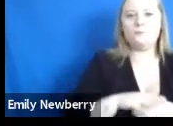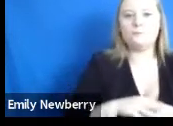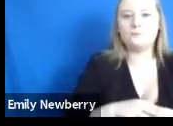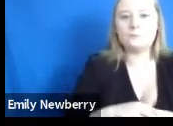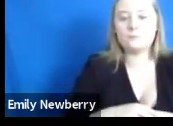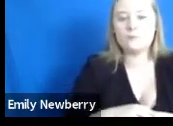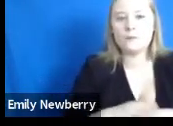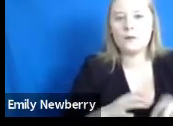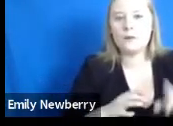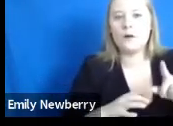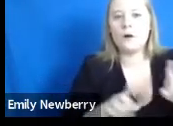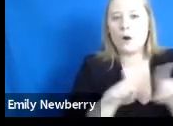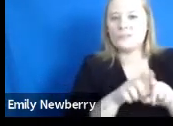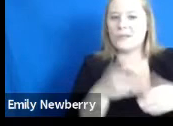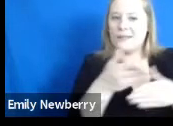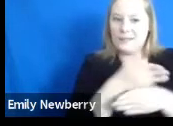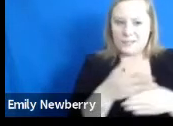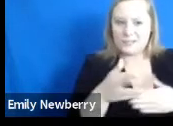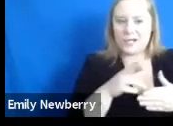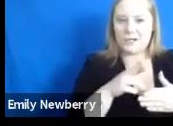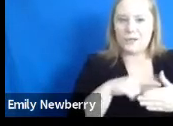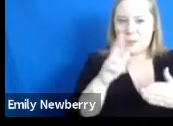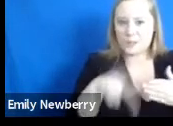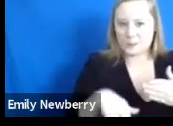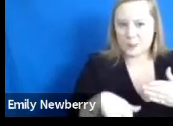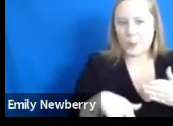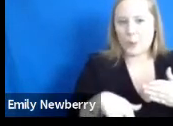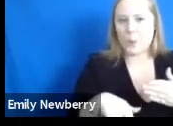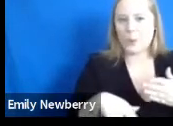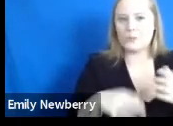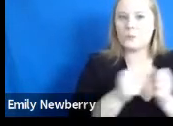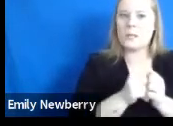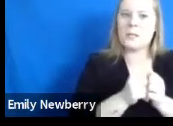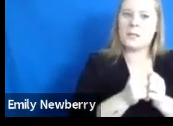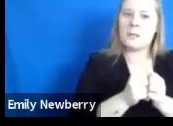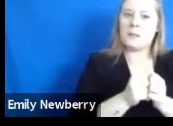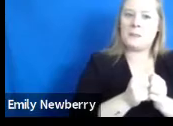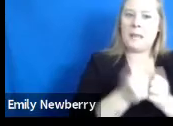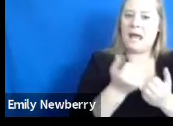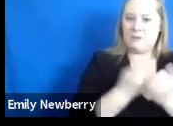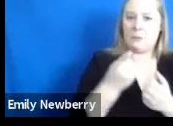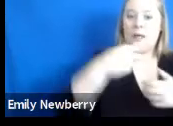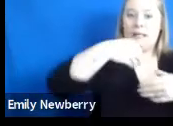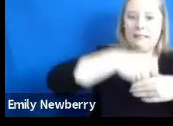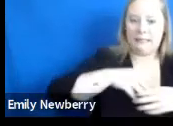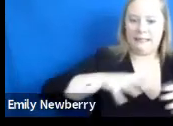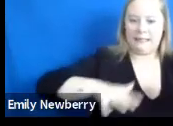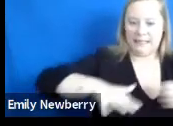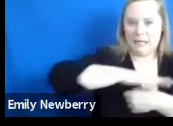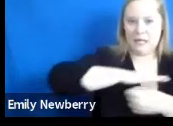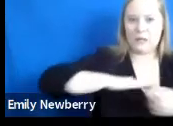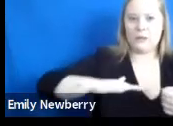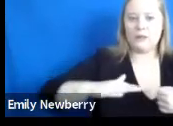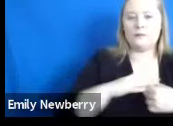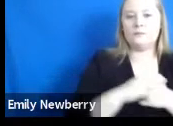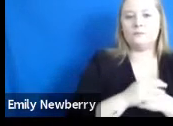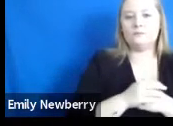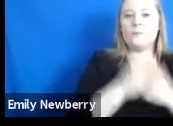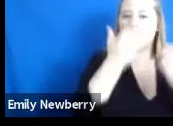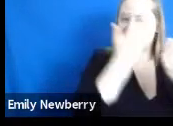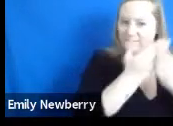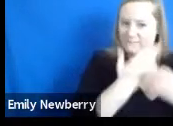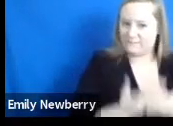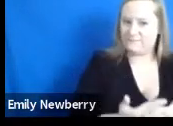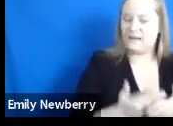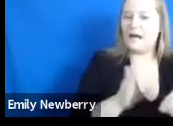been sharing the research results with across the watershed with other groups. We had fact sheets that we shared